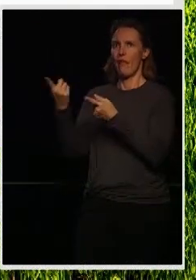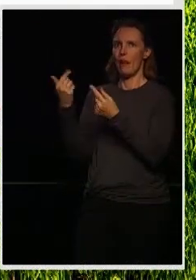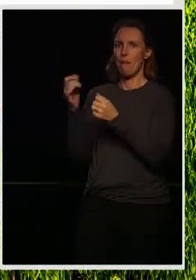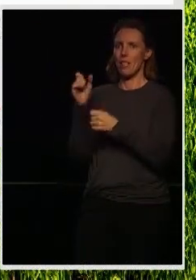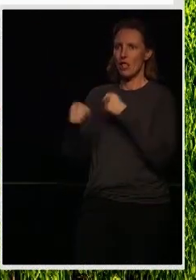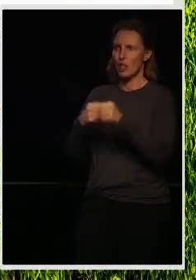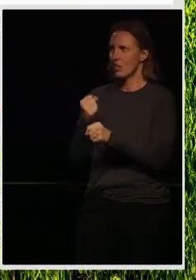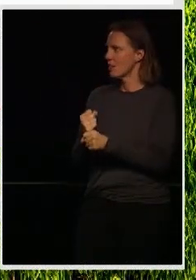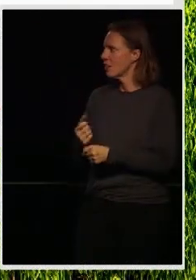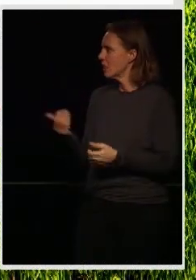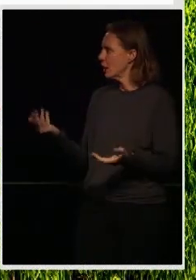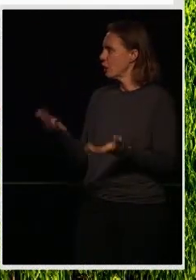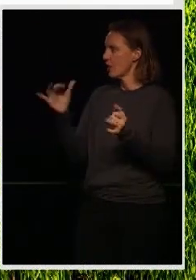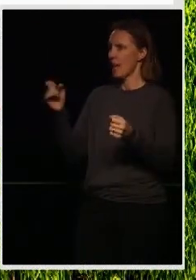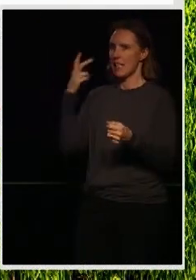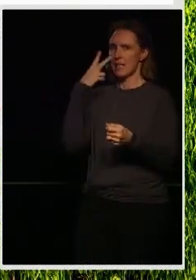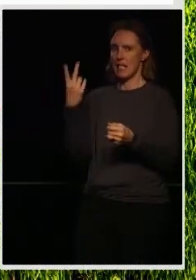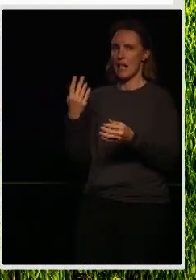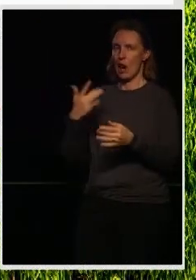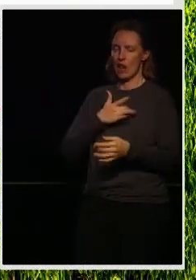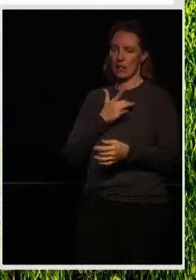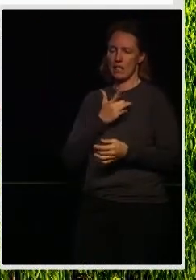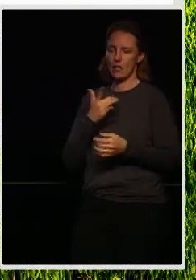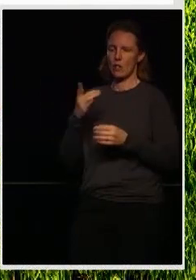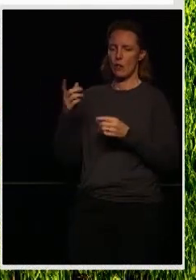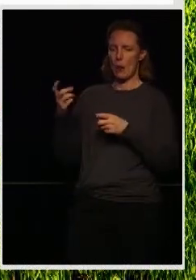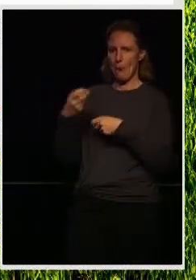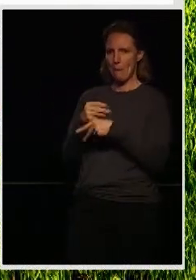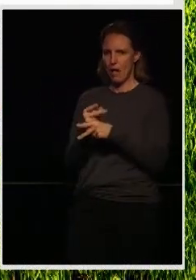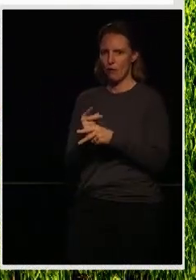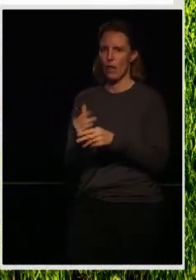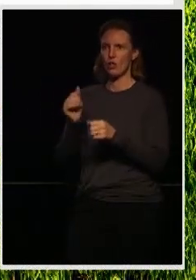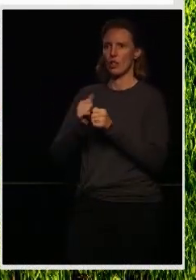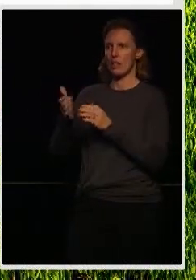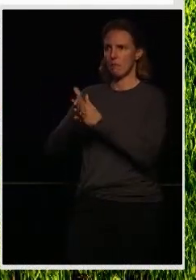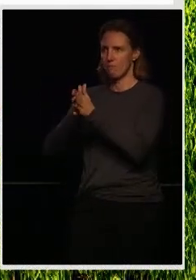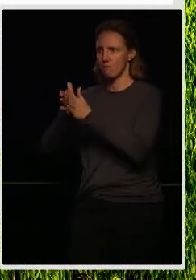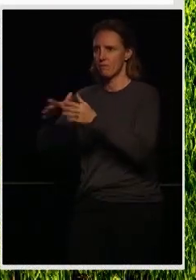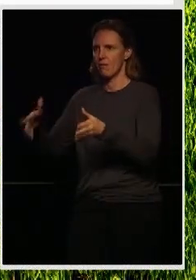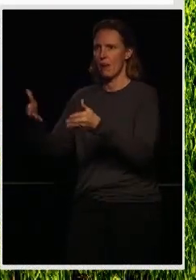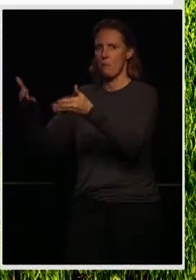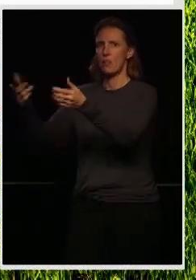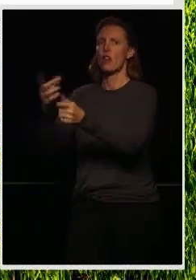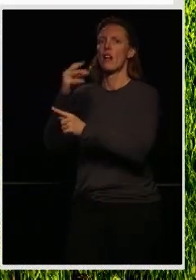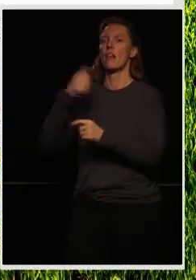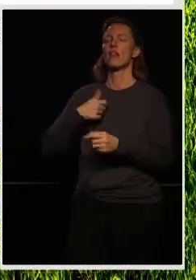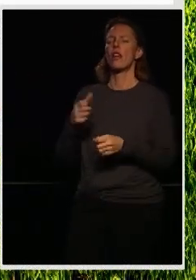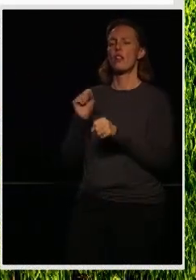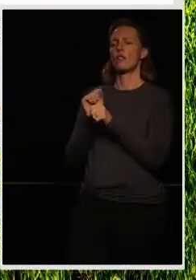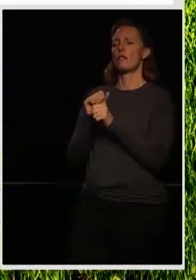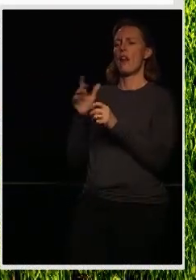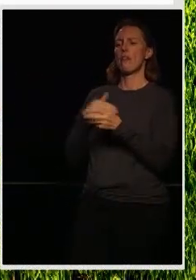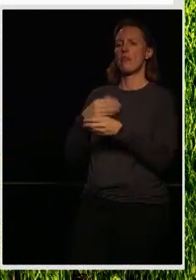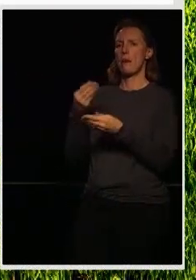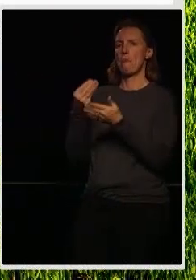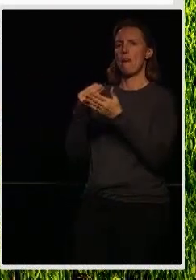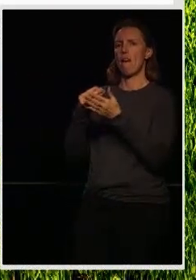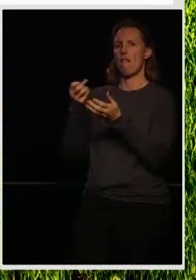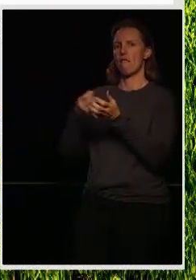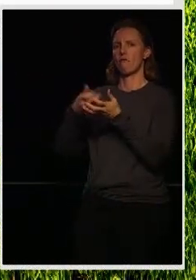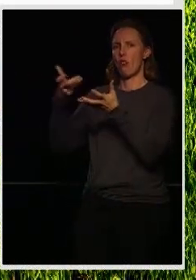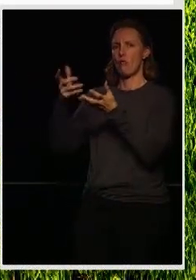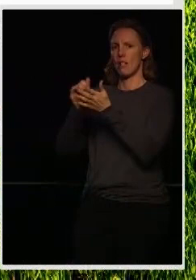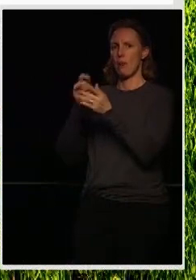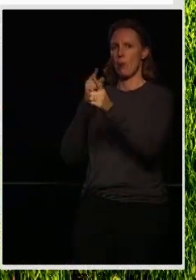can see our sensor manufacturing ambition, as well as the job creation that we will do, and the revenue generation that we're aiming for